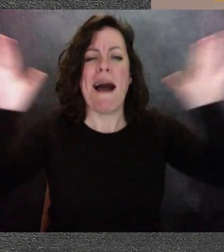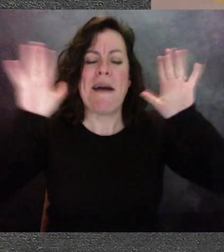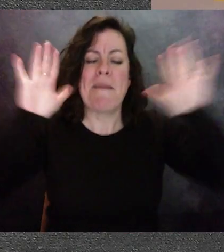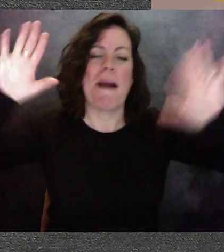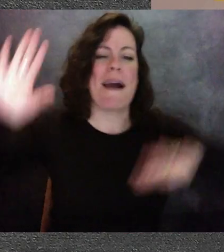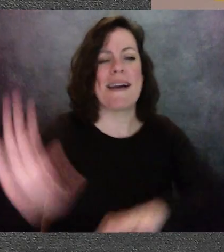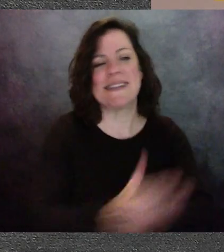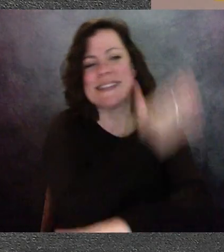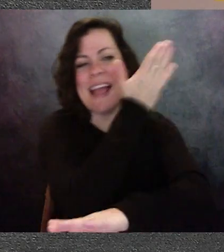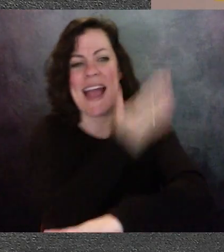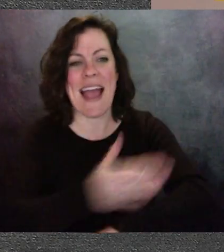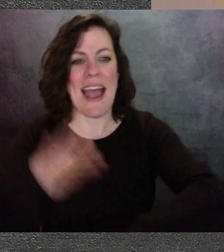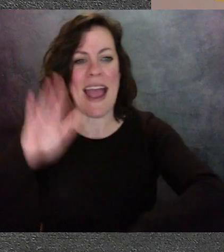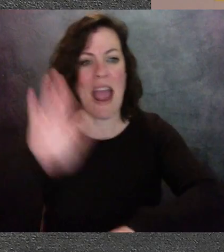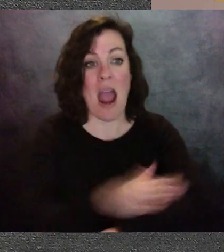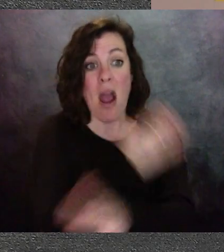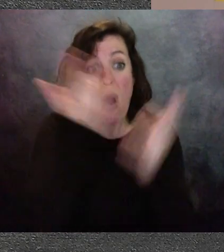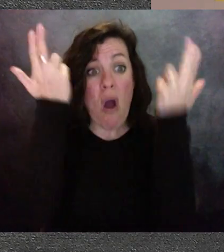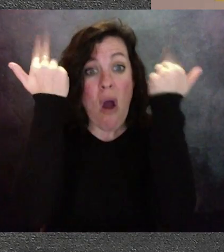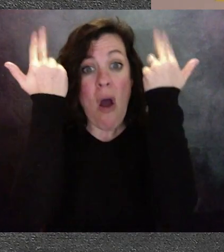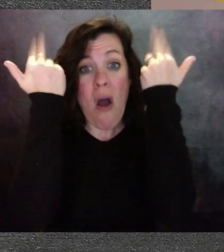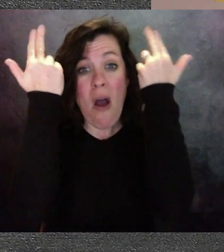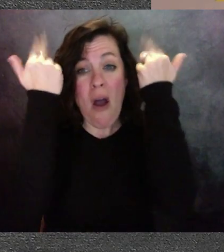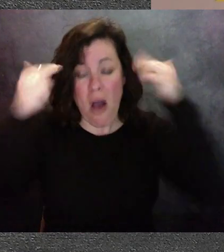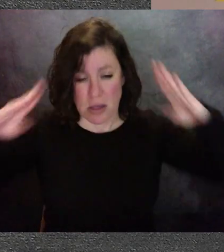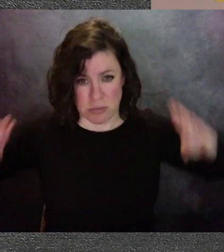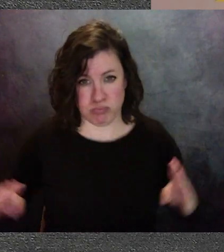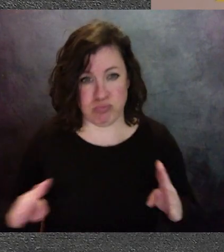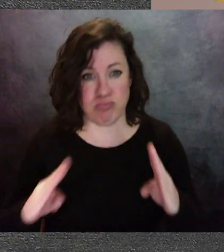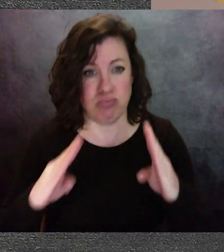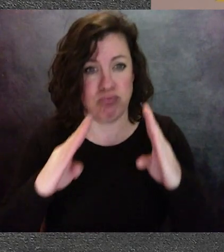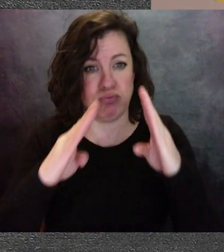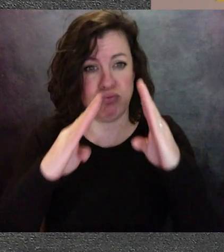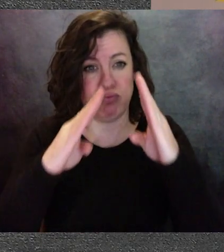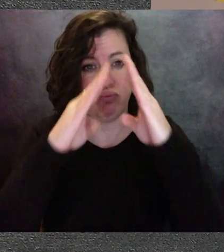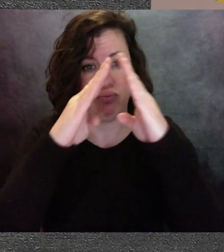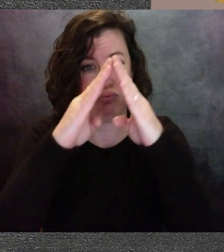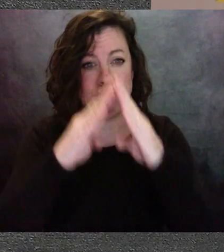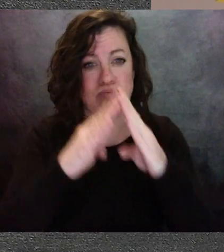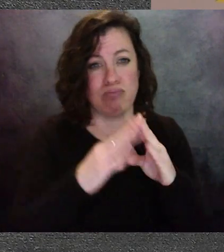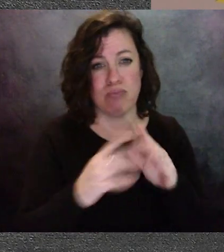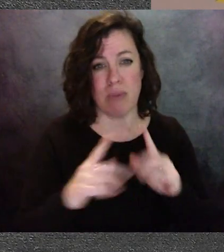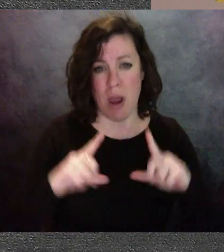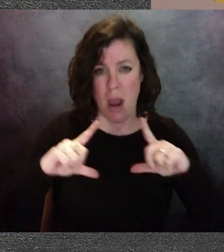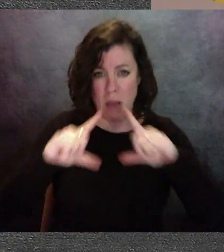White horses make a triangle, 3 corners and 3 sides.